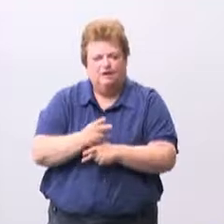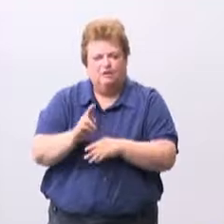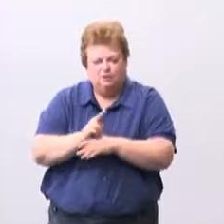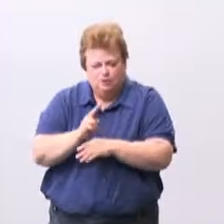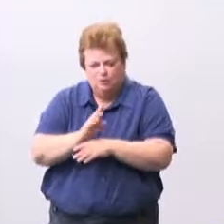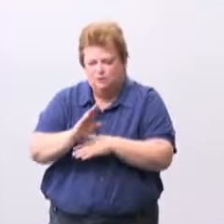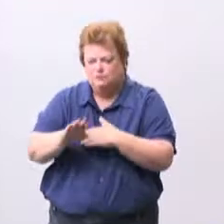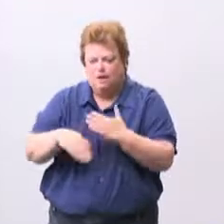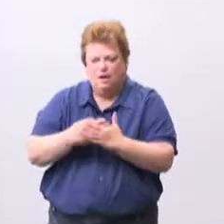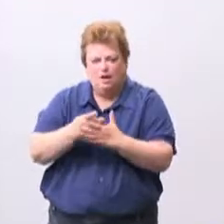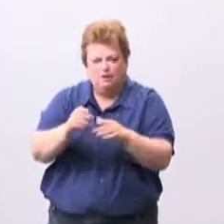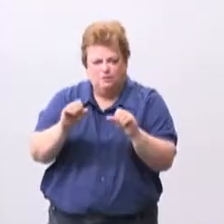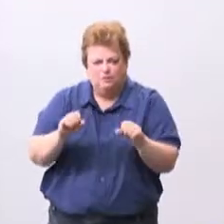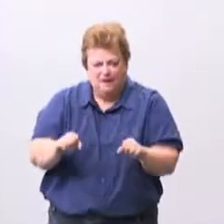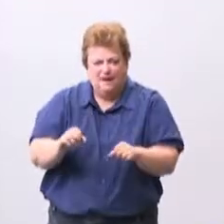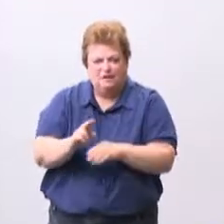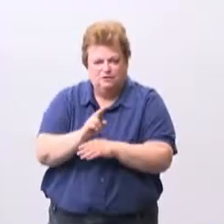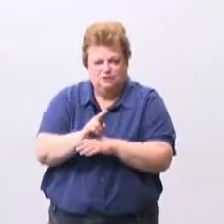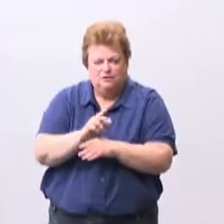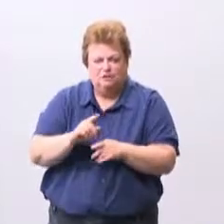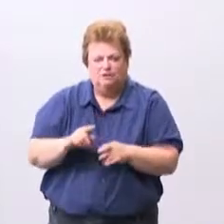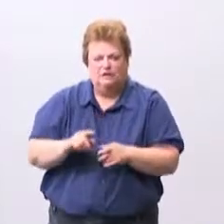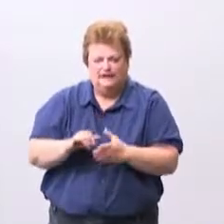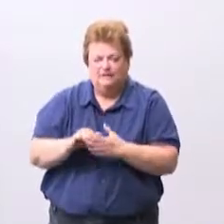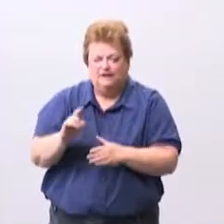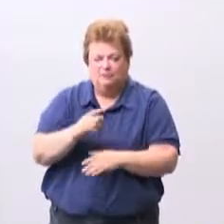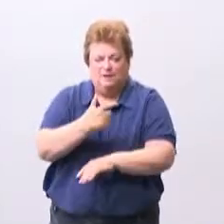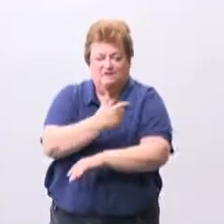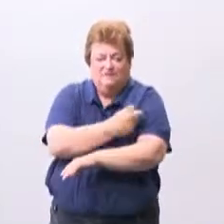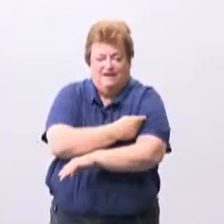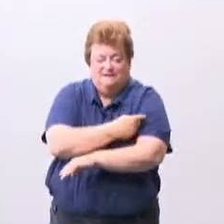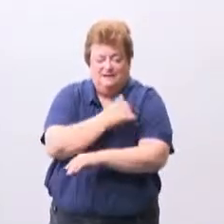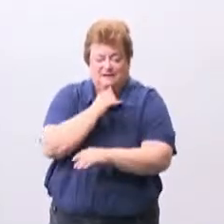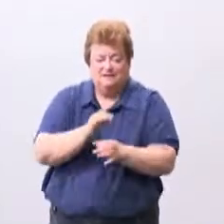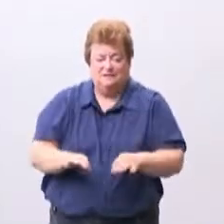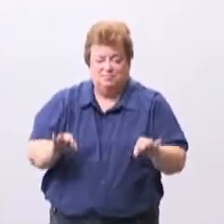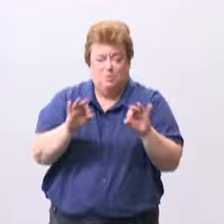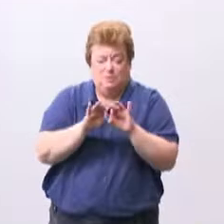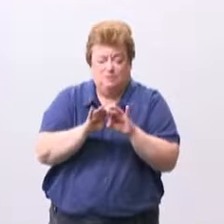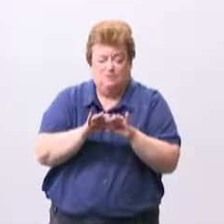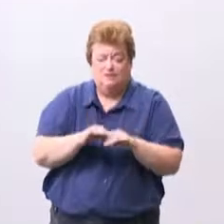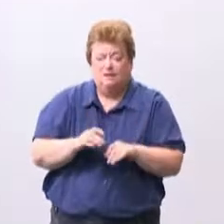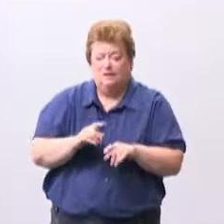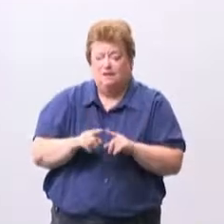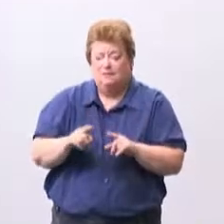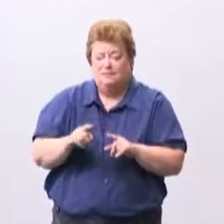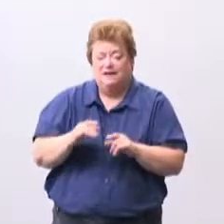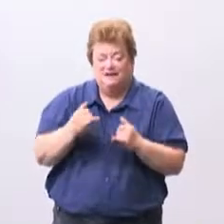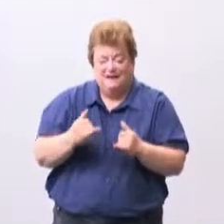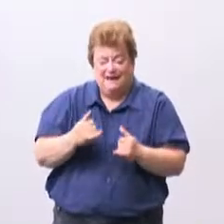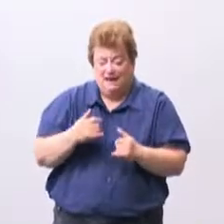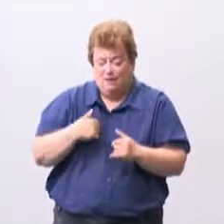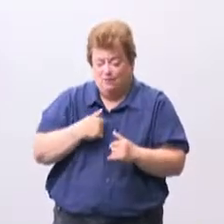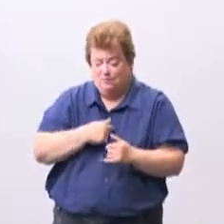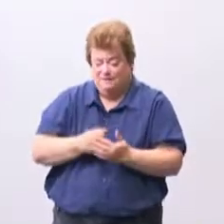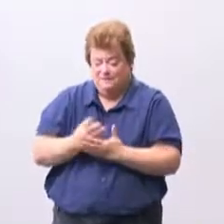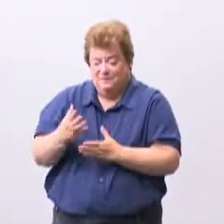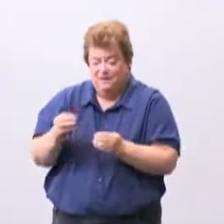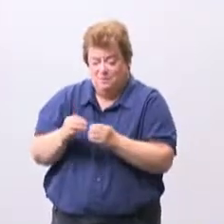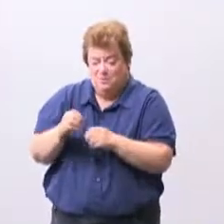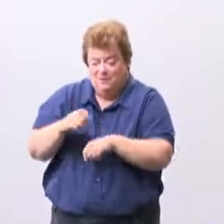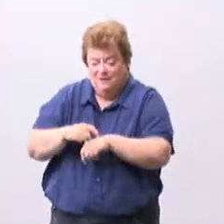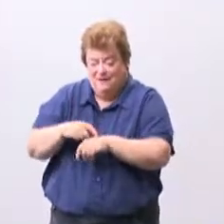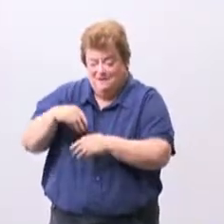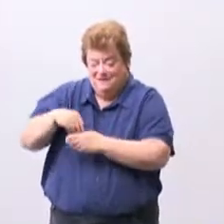have. And that's, again, where vaccine plays an important role. But going back inside is something that we